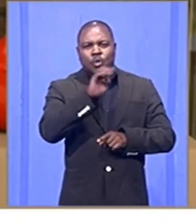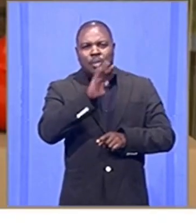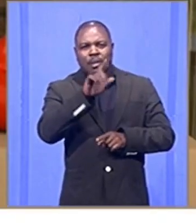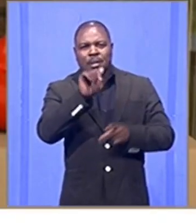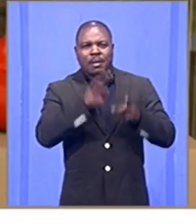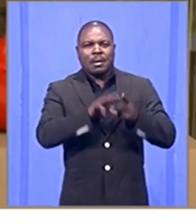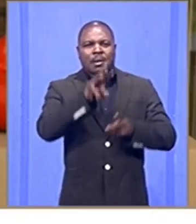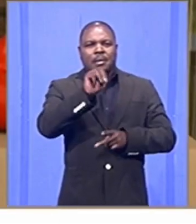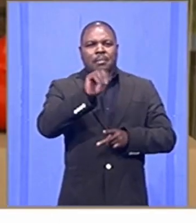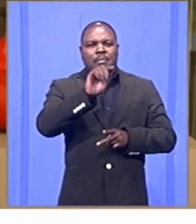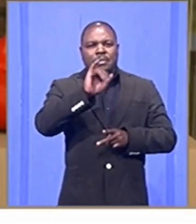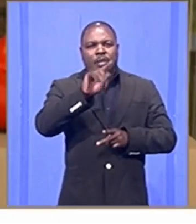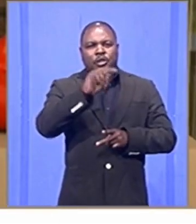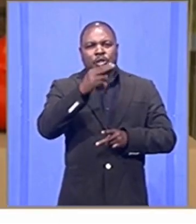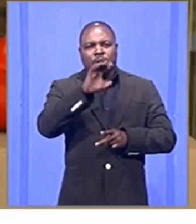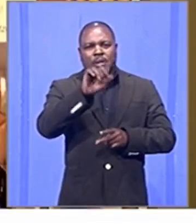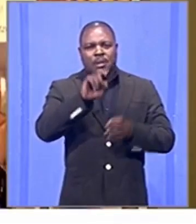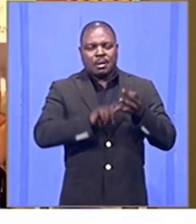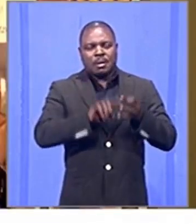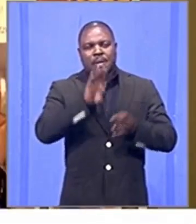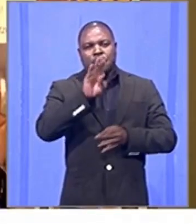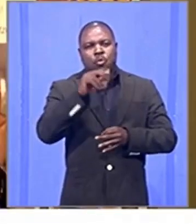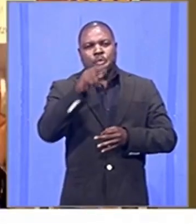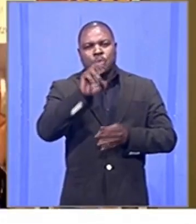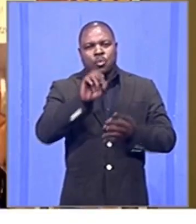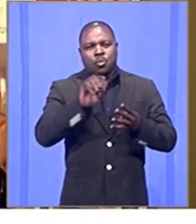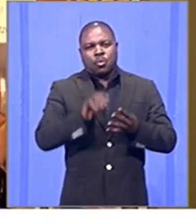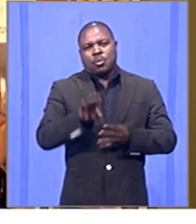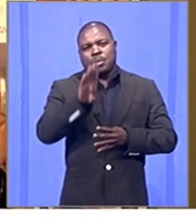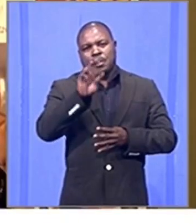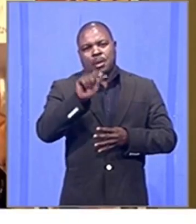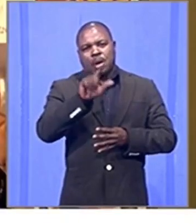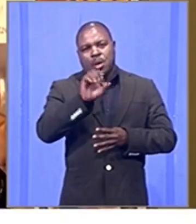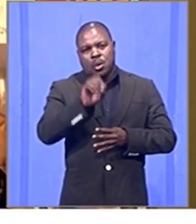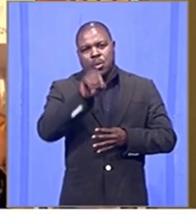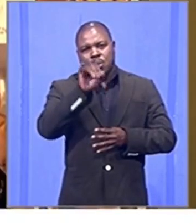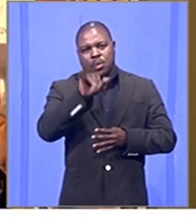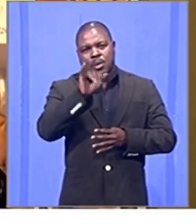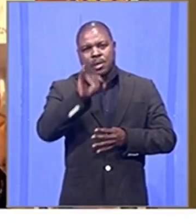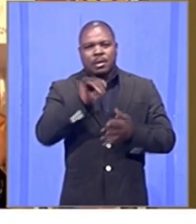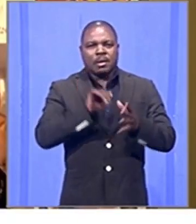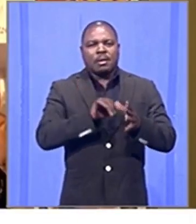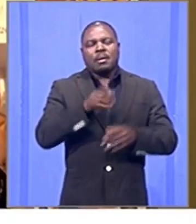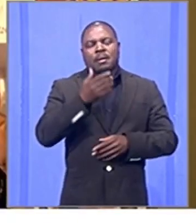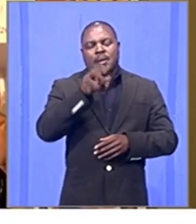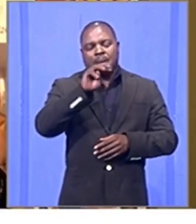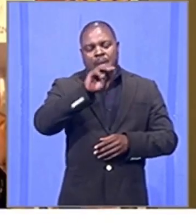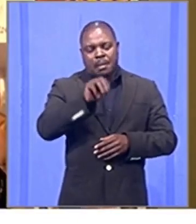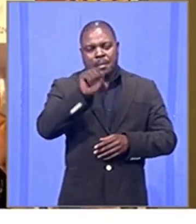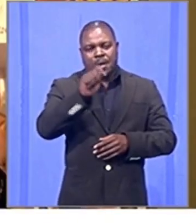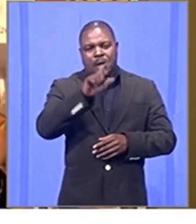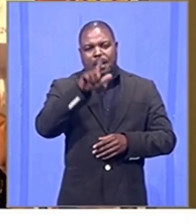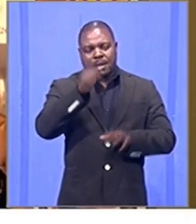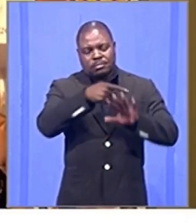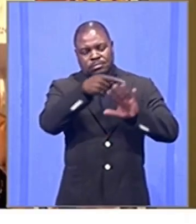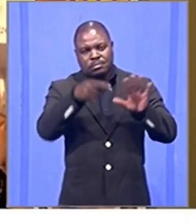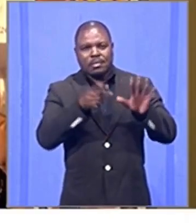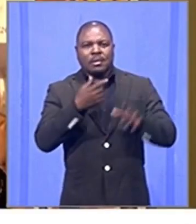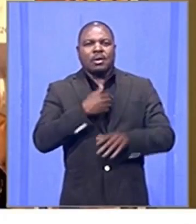Brian Michele, Vuyani Bungu, Welcome Ncitha, Khasiam Baloyi, Philip Ndou, le Mufu, Baby Jake Matlala,